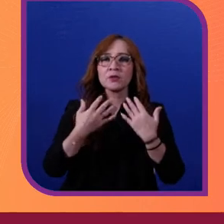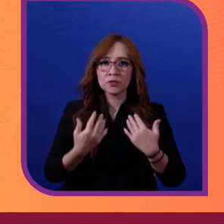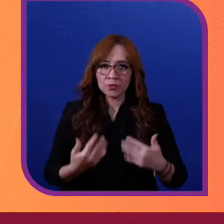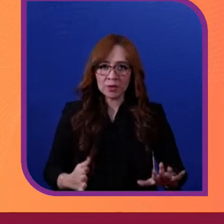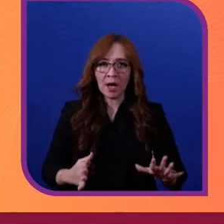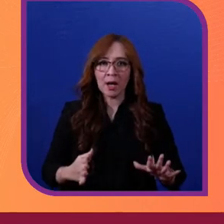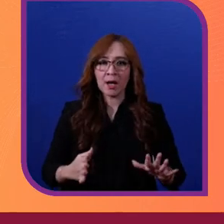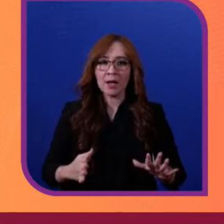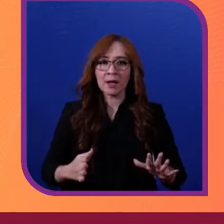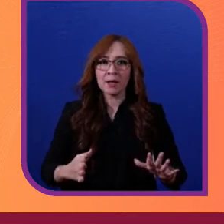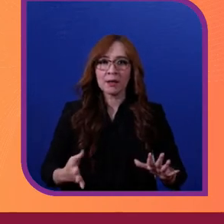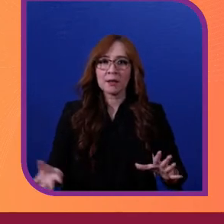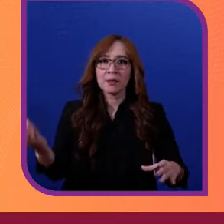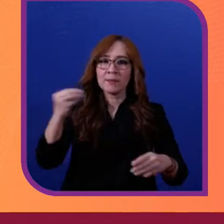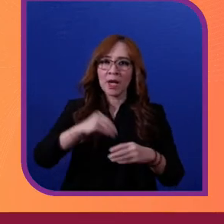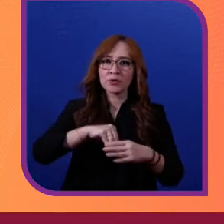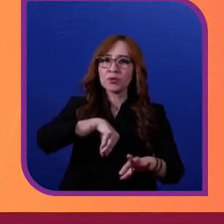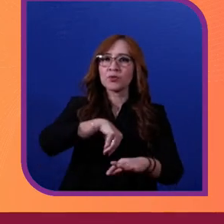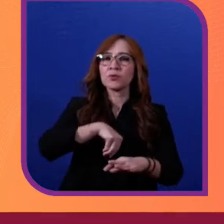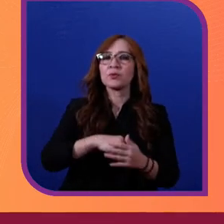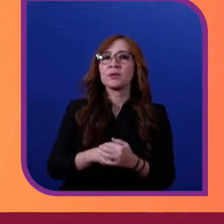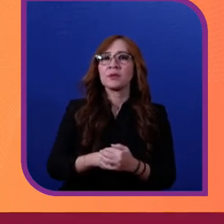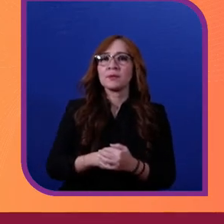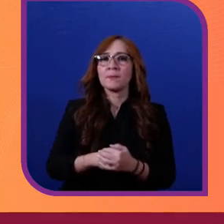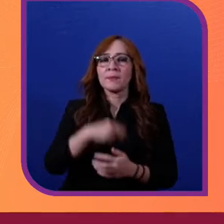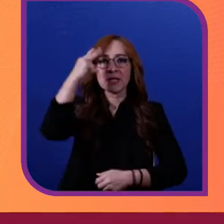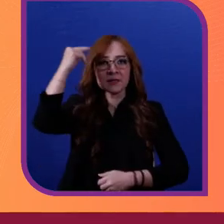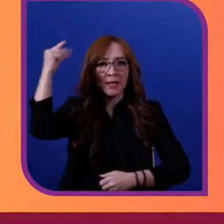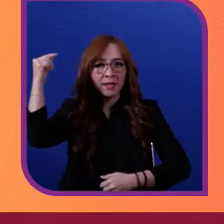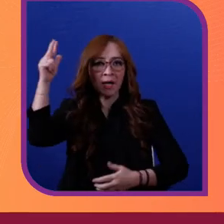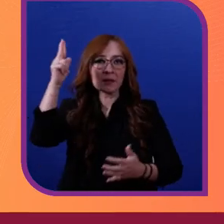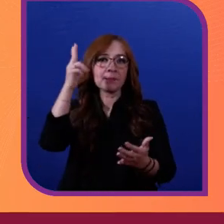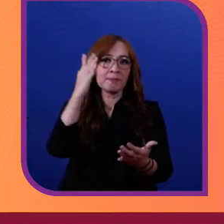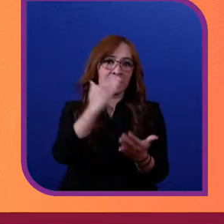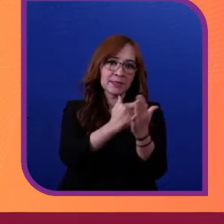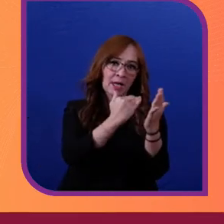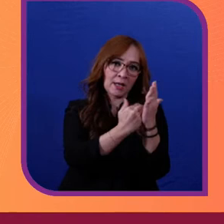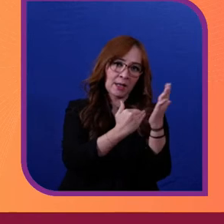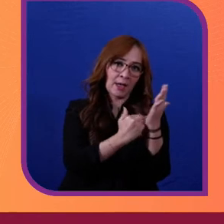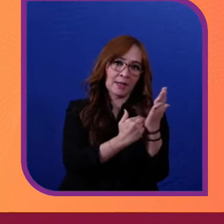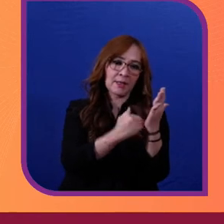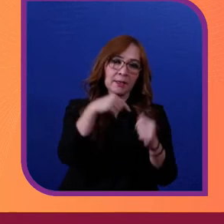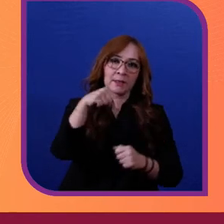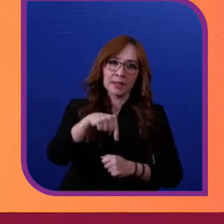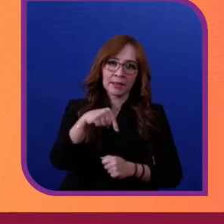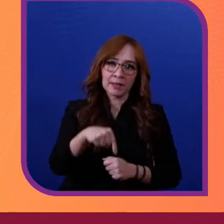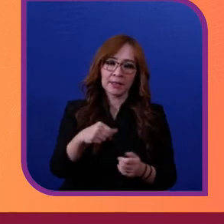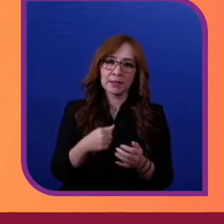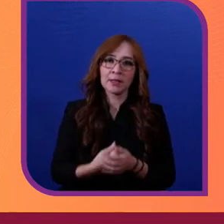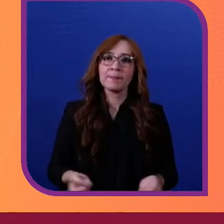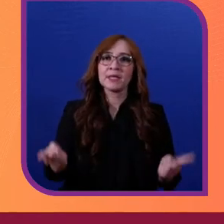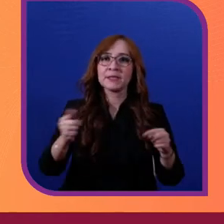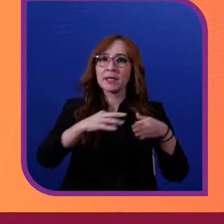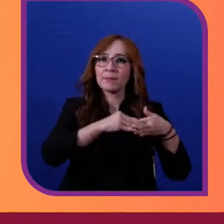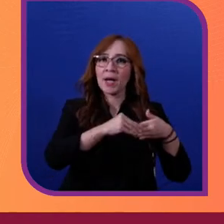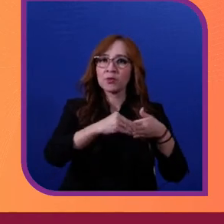flying to be Translated into the Yes ghouls TubeMate in all the Instruments letodae infrastructure